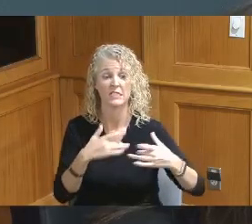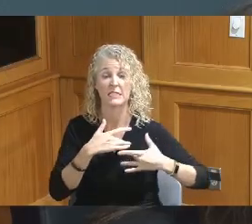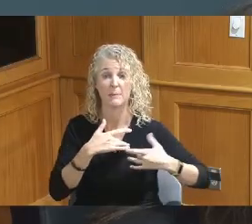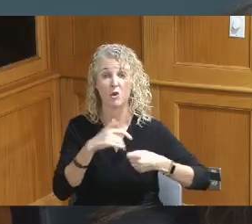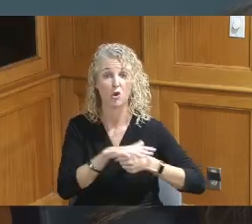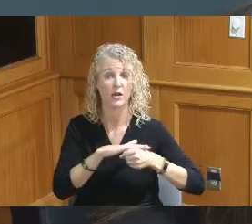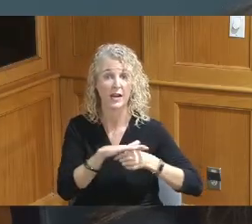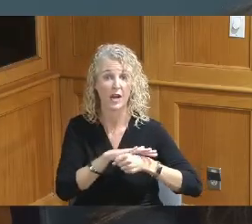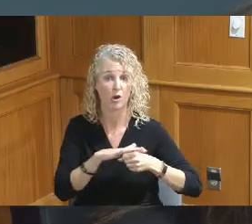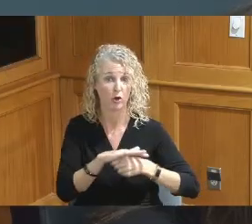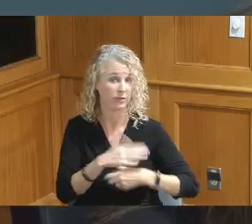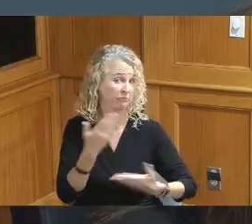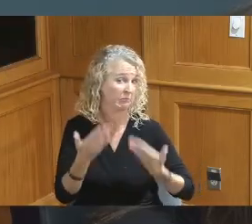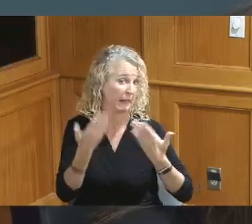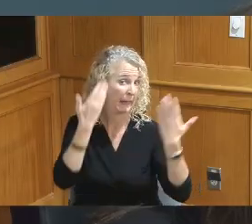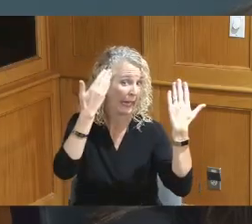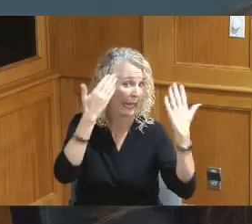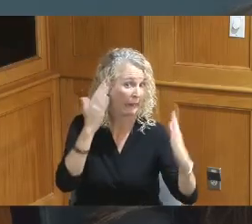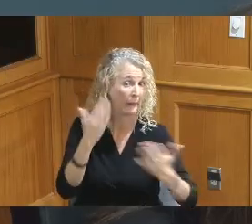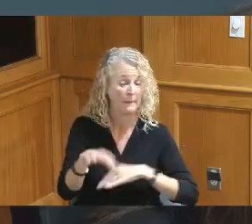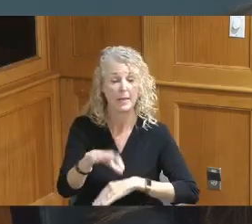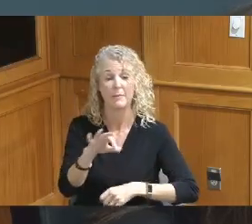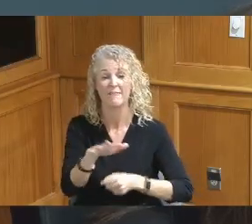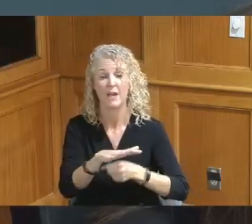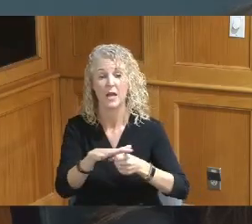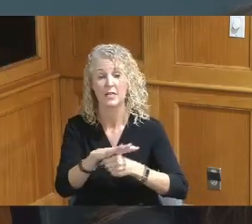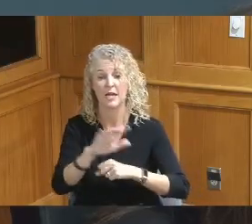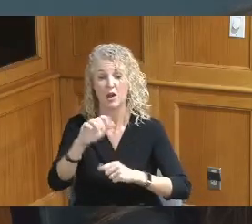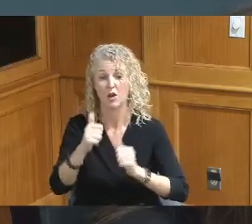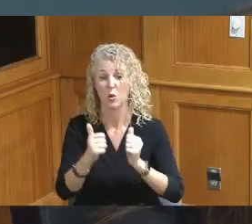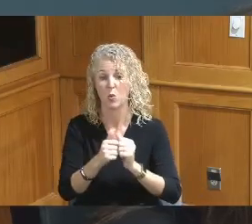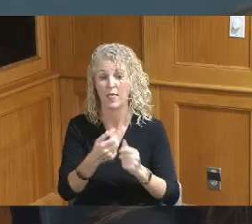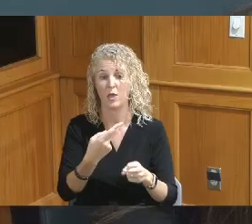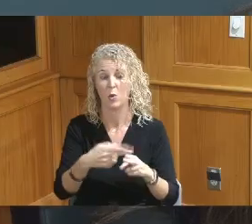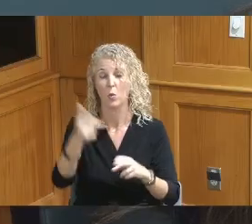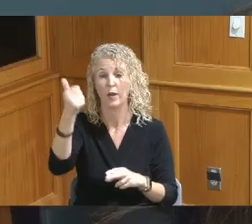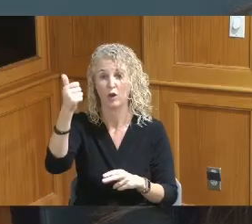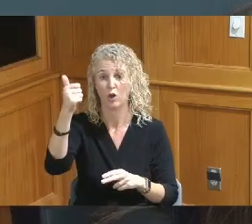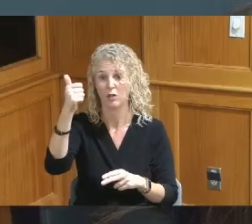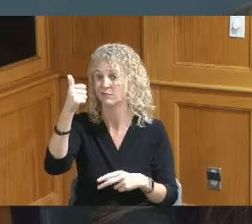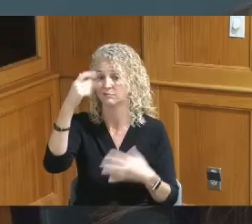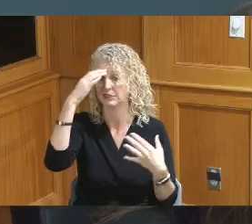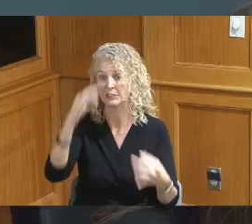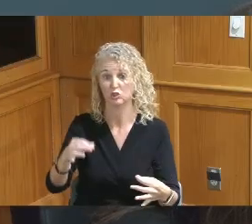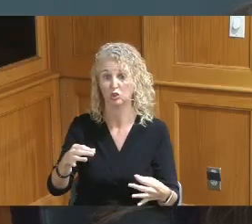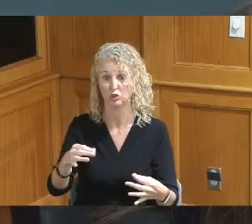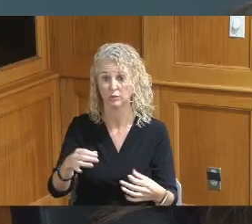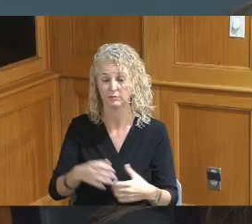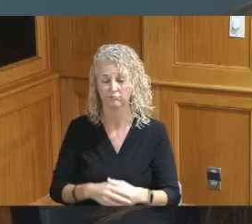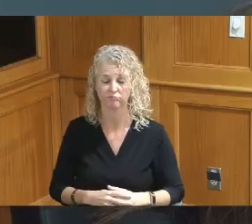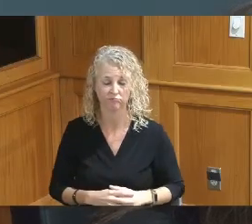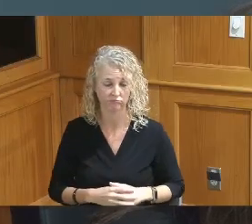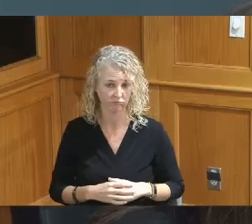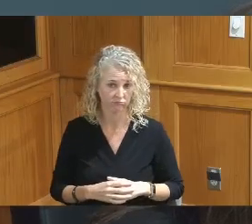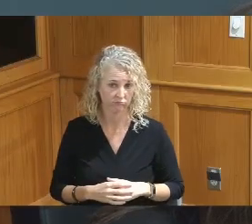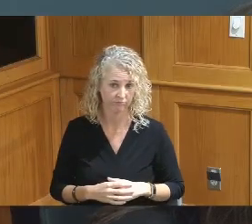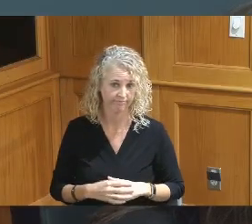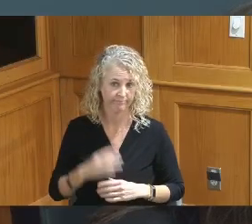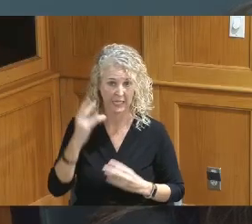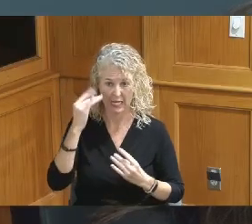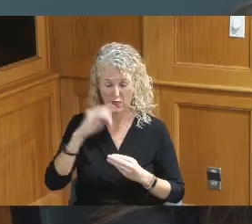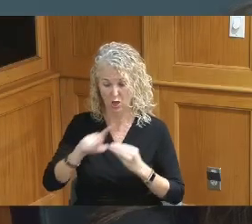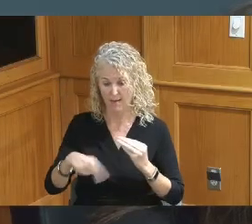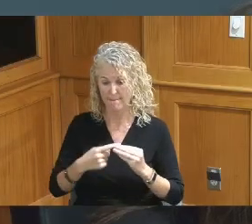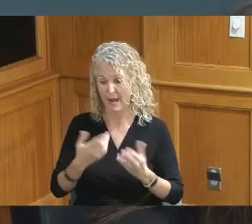out of Cincinnati, wherever we can go, where they can make a quicker decision. I thought